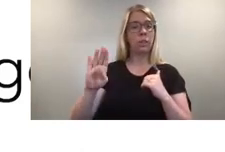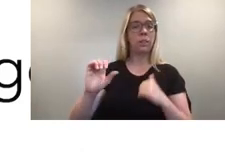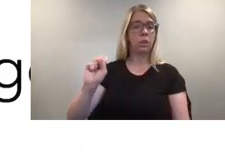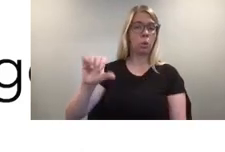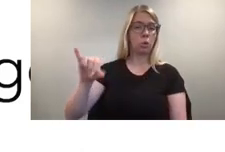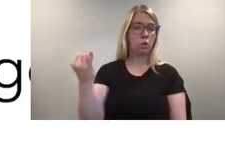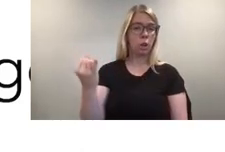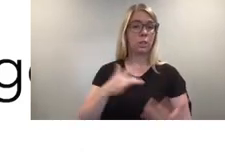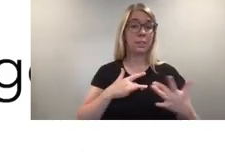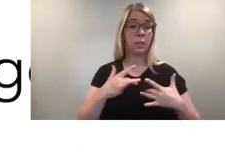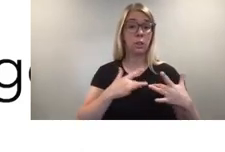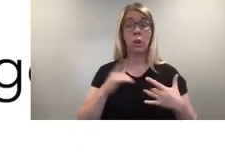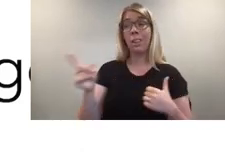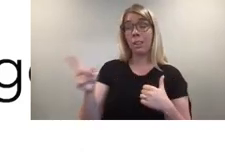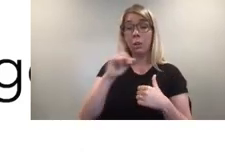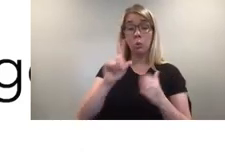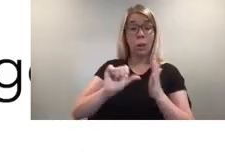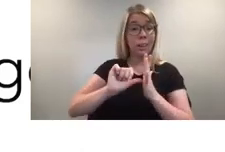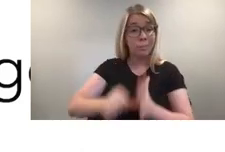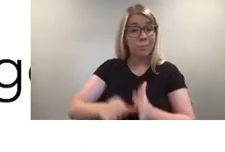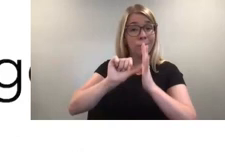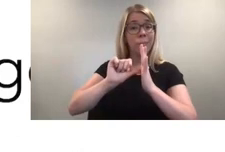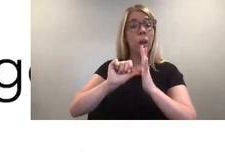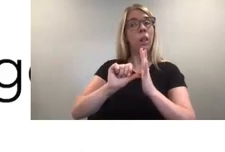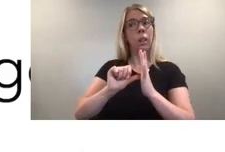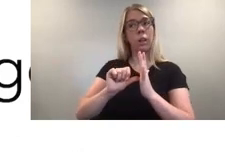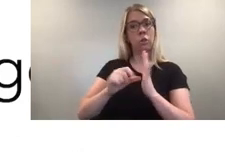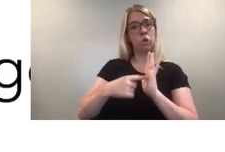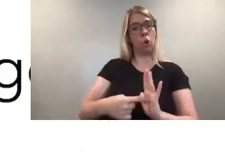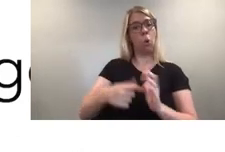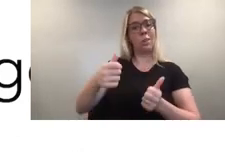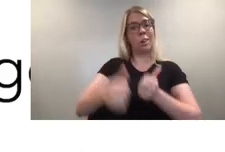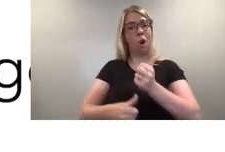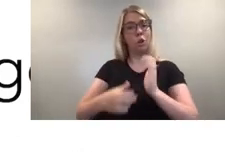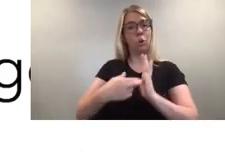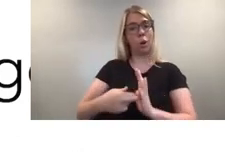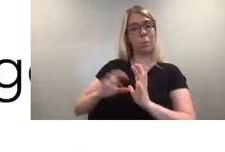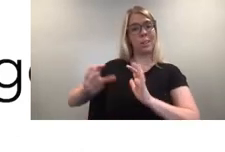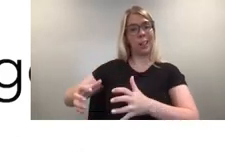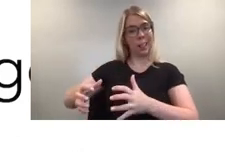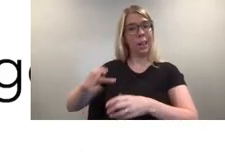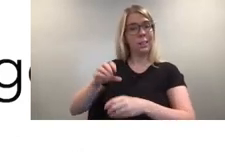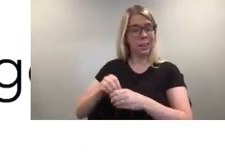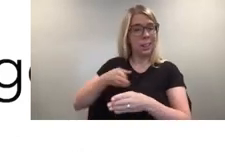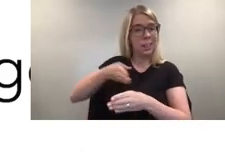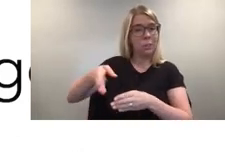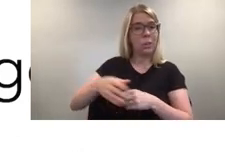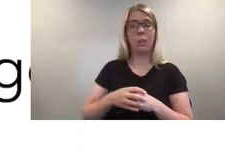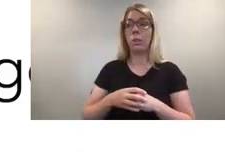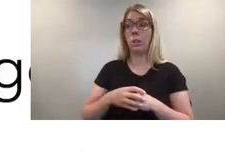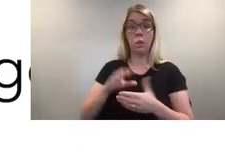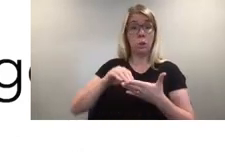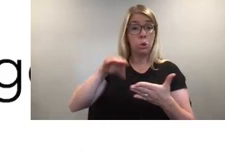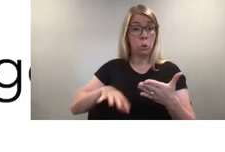centers inclusivity in that it highlights an underrepresented class in the field, and it engages students as co-creators in knowledge.